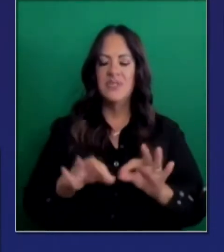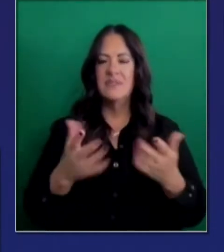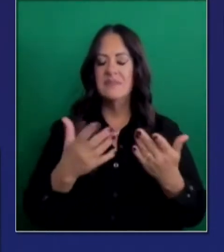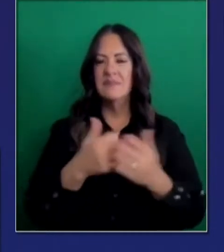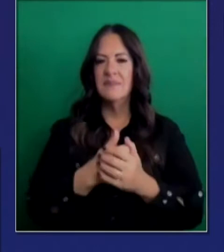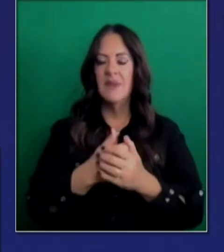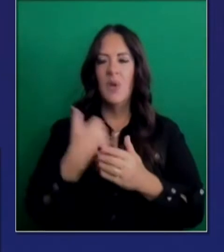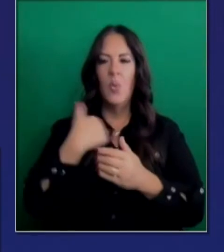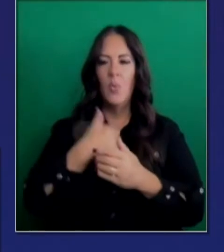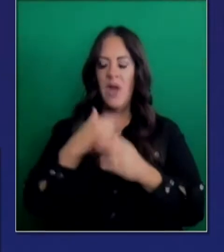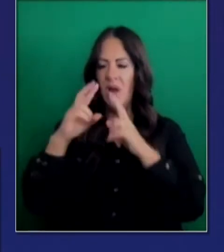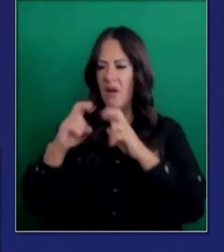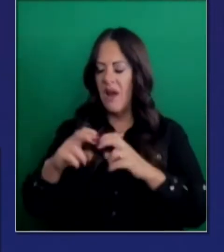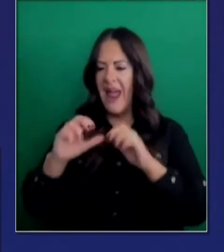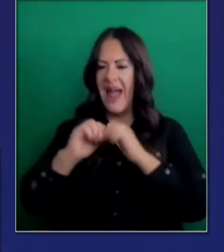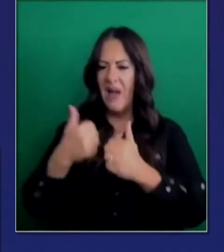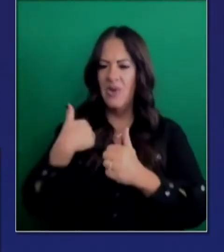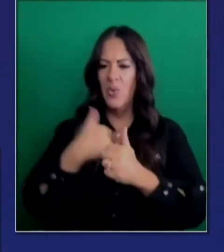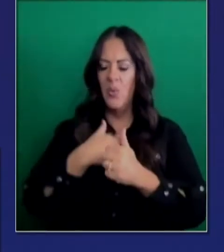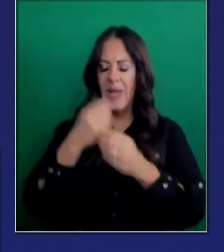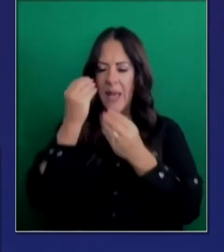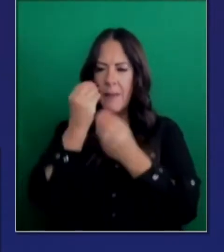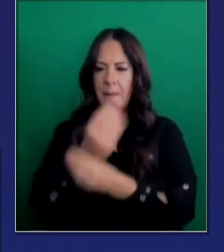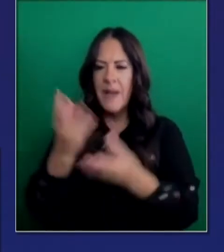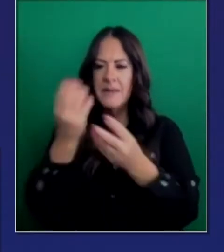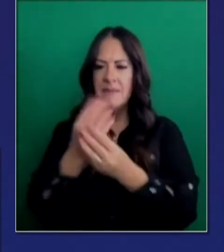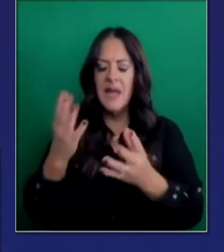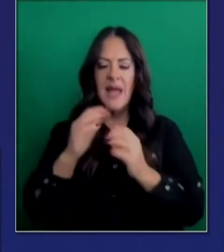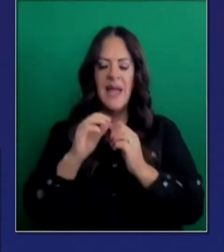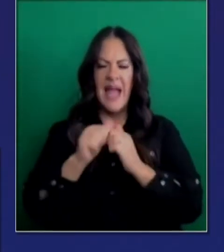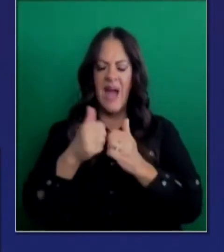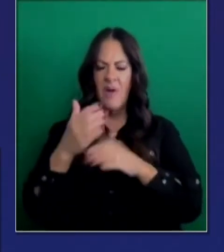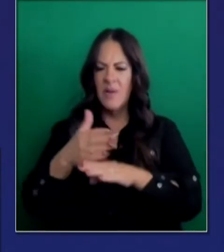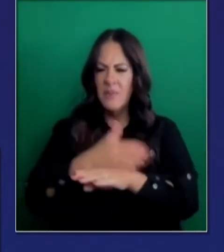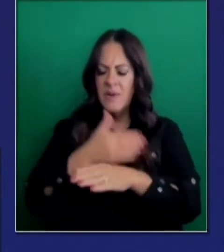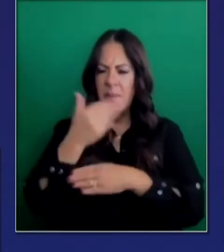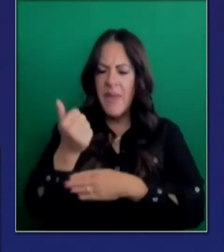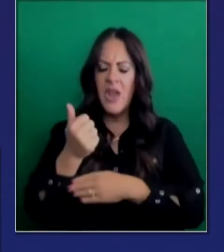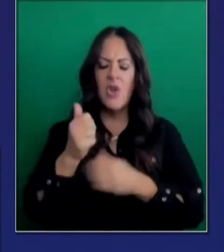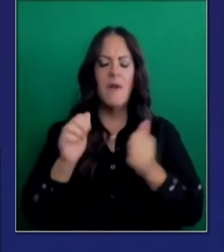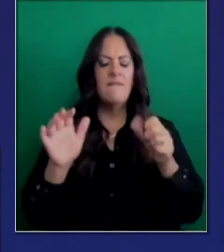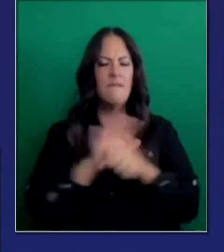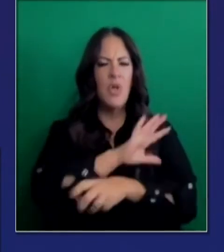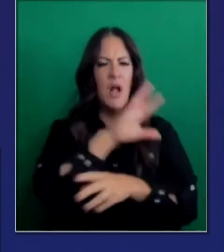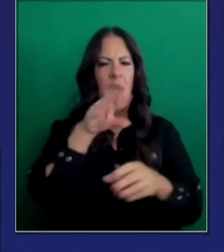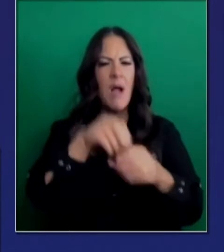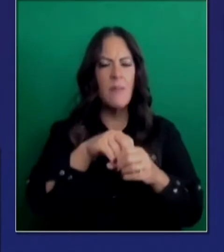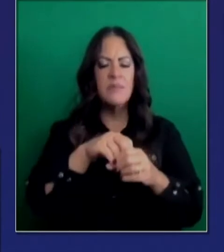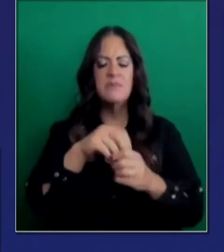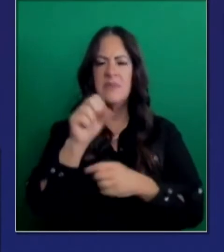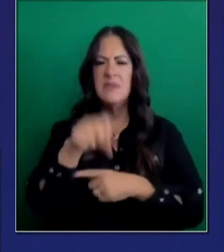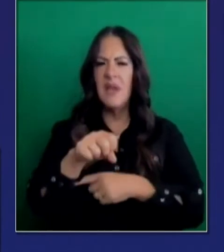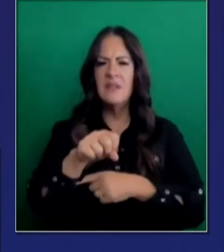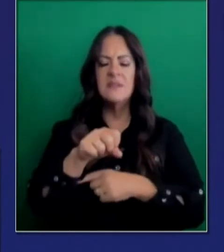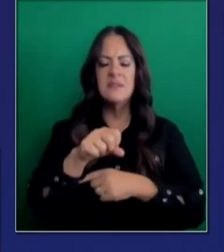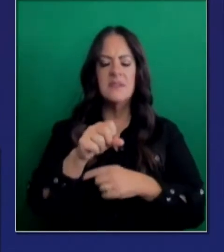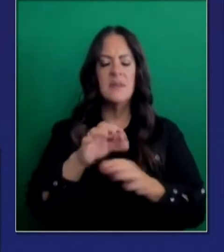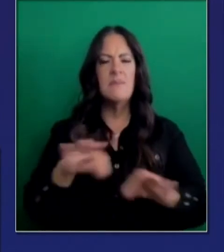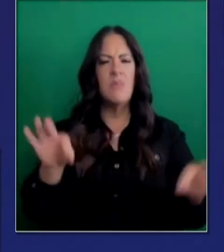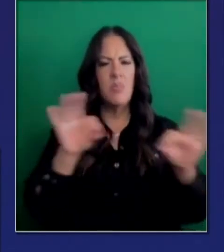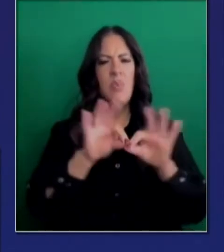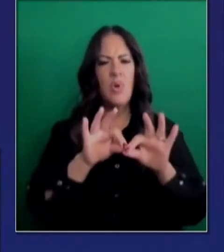public outreach strategies, very comprehensively, not just top down. But with that, let